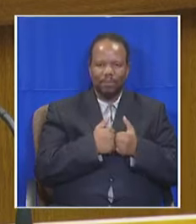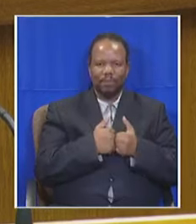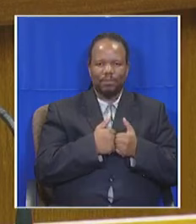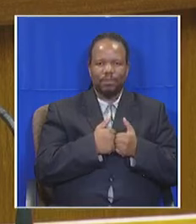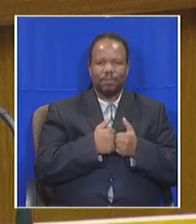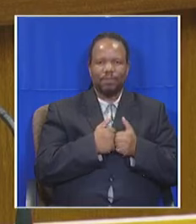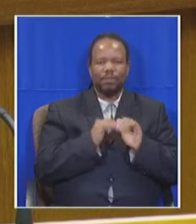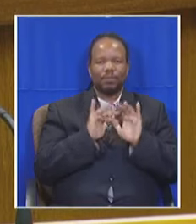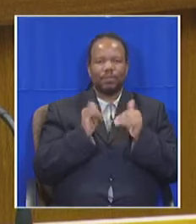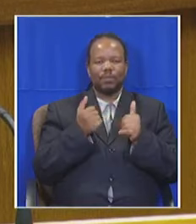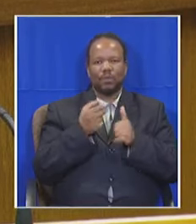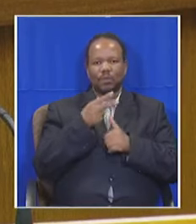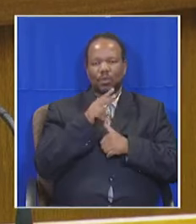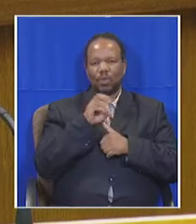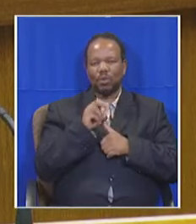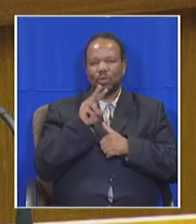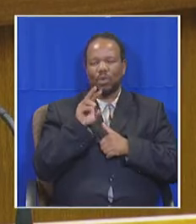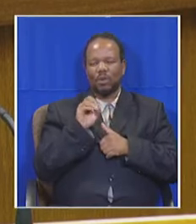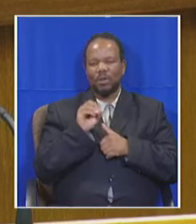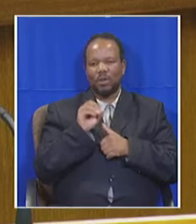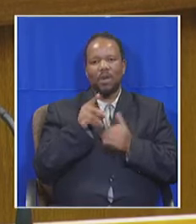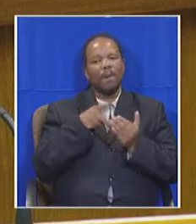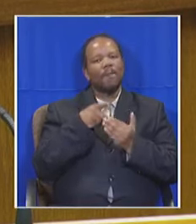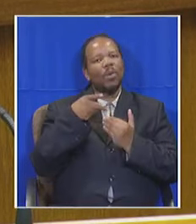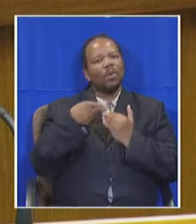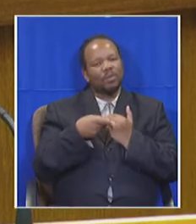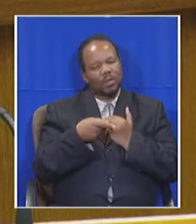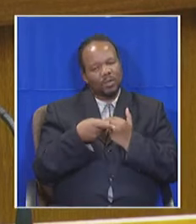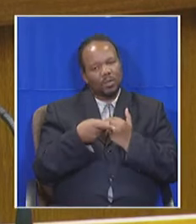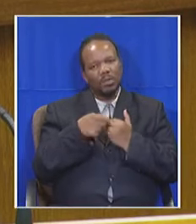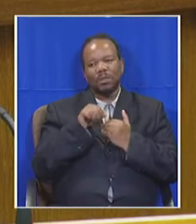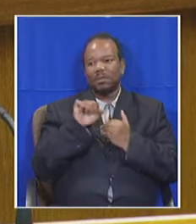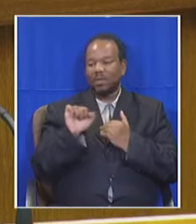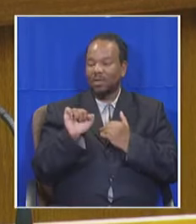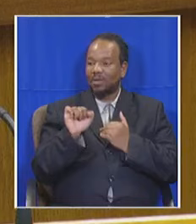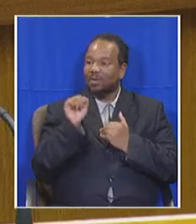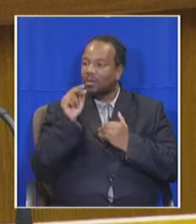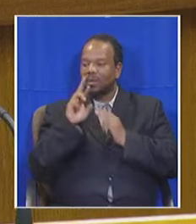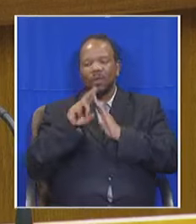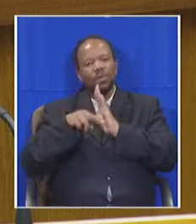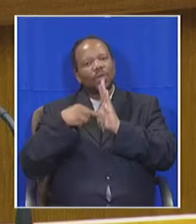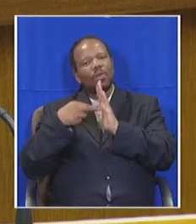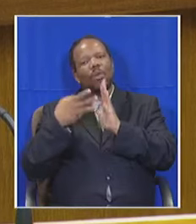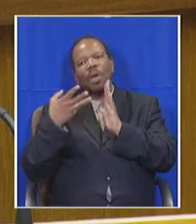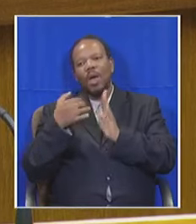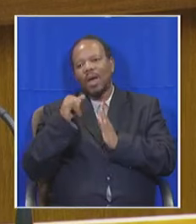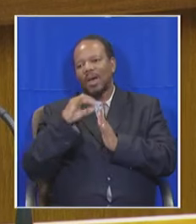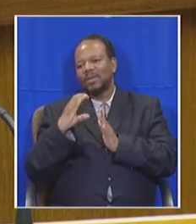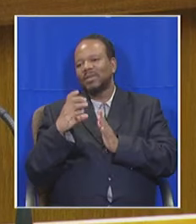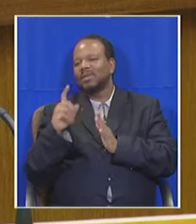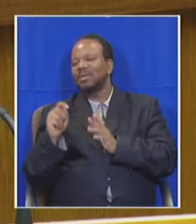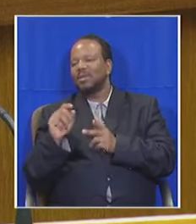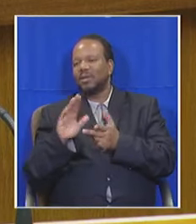2020 project, which seeks to quantum leap the role and contribution of young people in technology, innovation, and